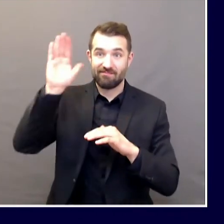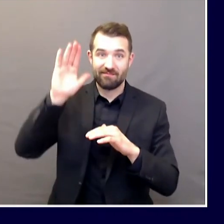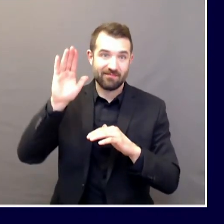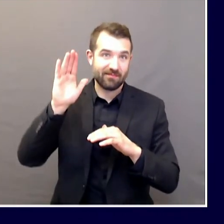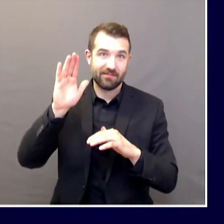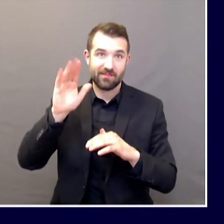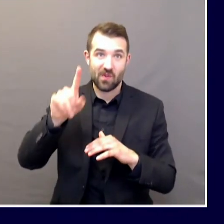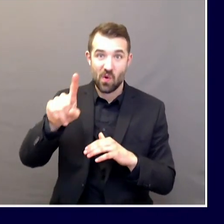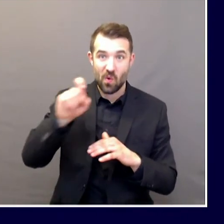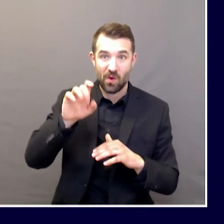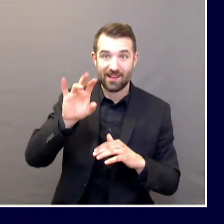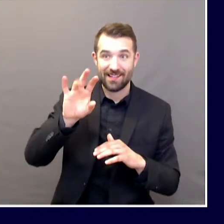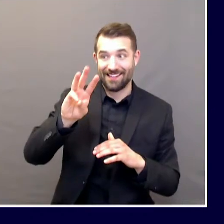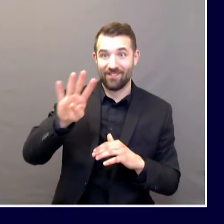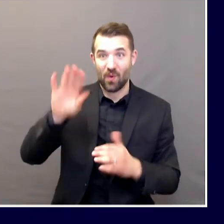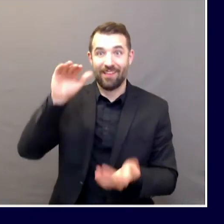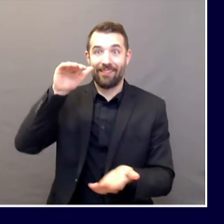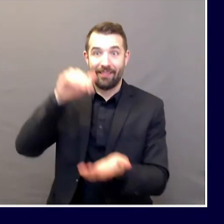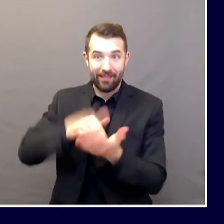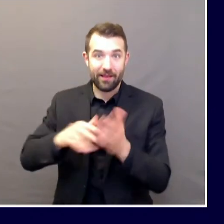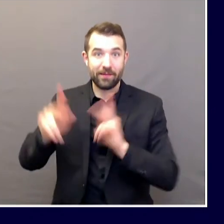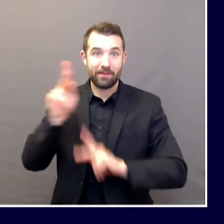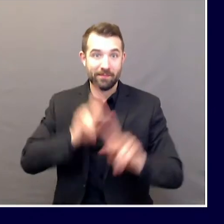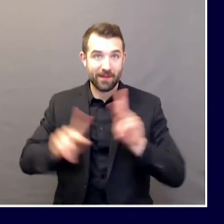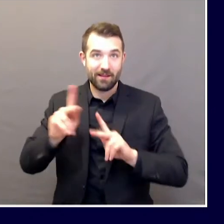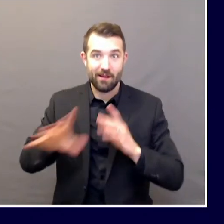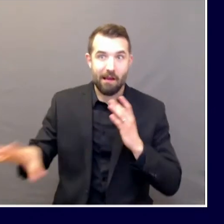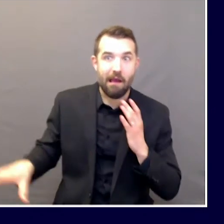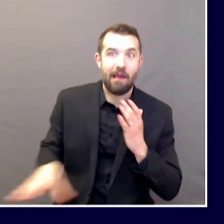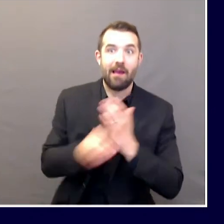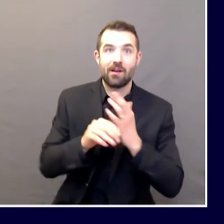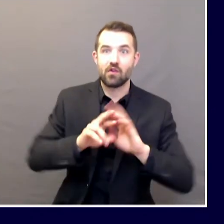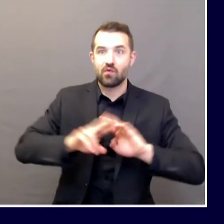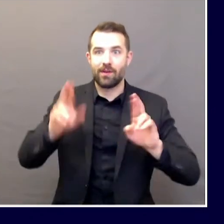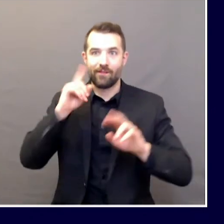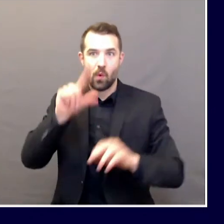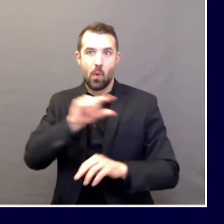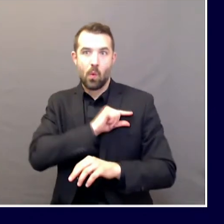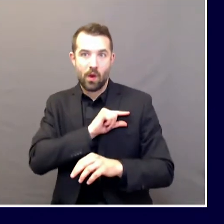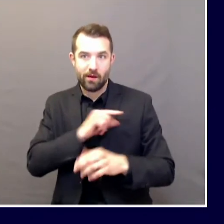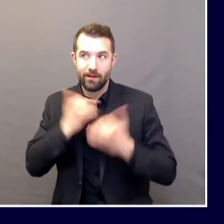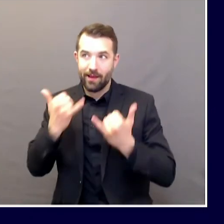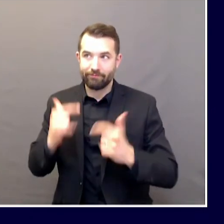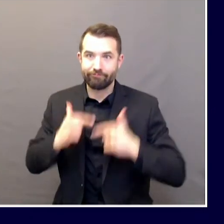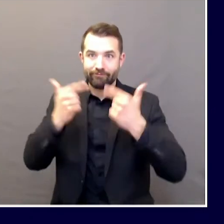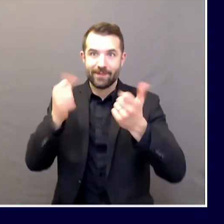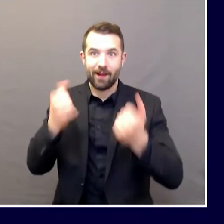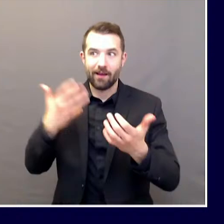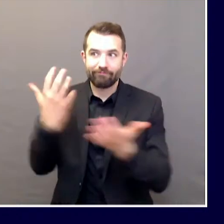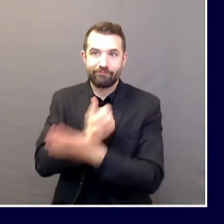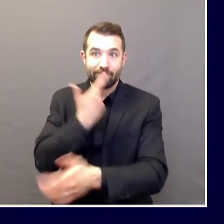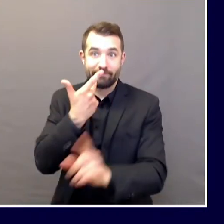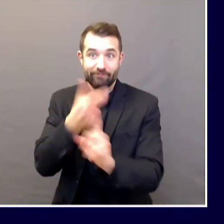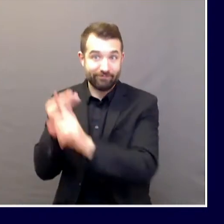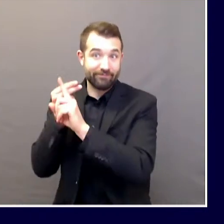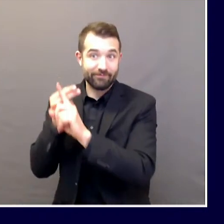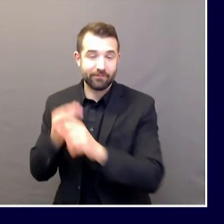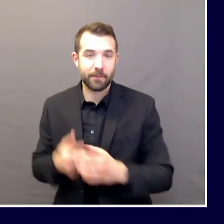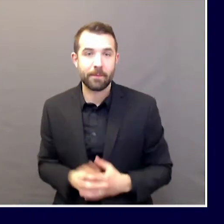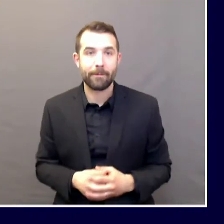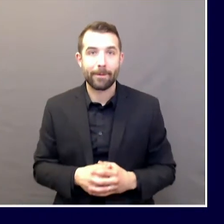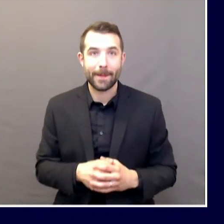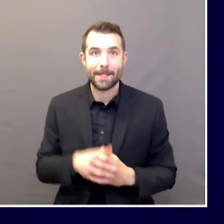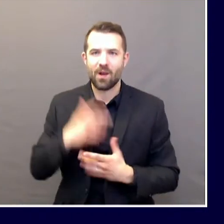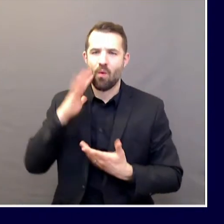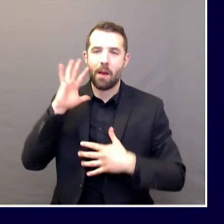164,000 people in Maine who can be vaccinated, what's been said to me and what I've seen in the data already is that although there may